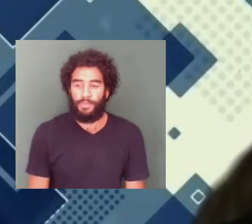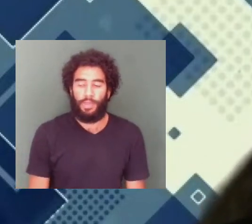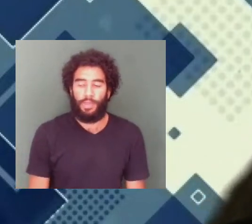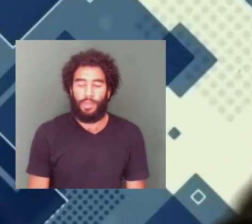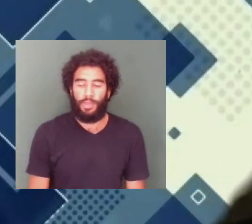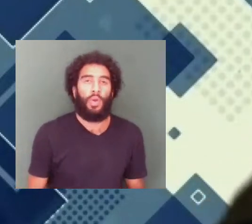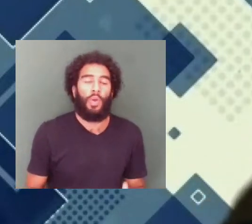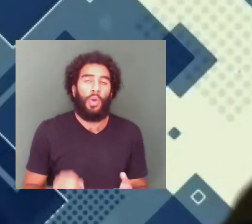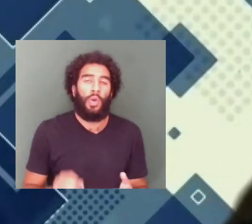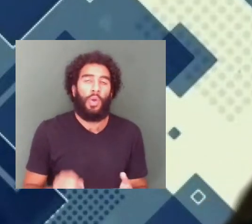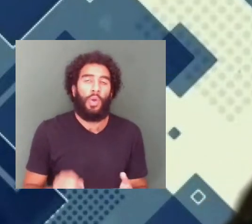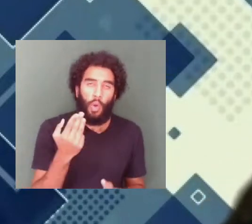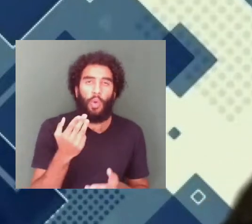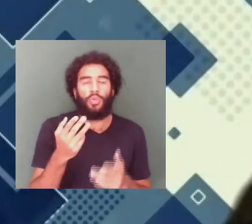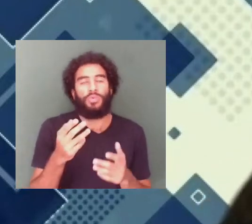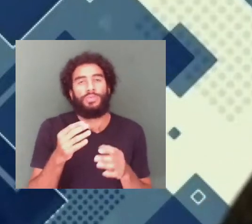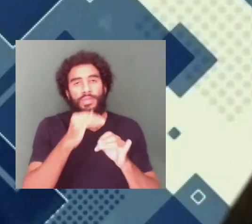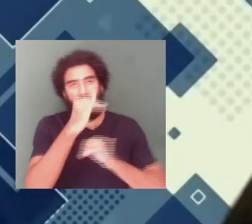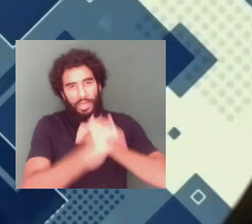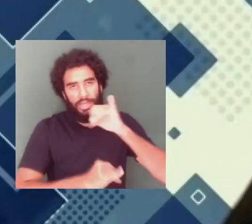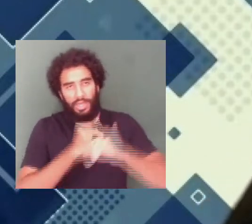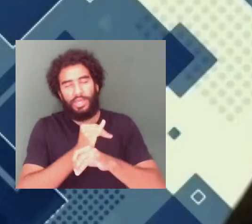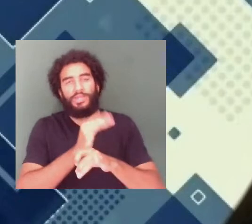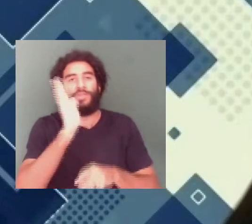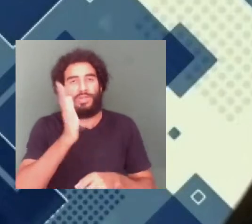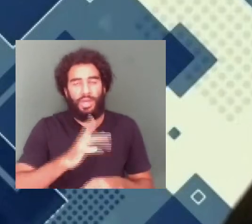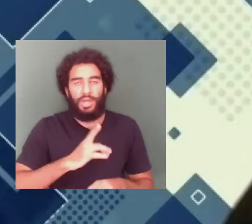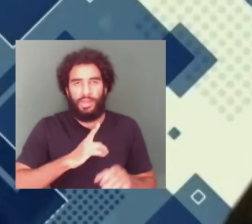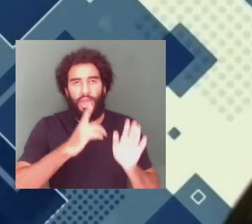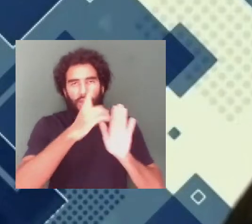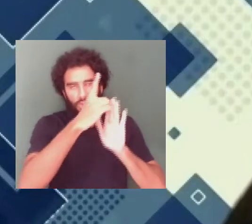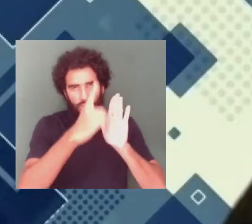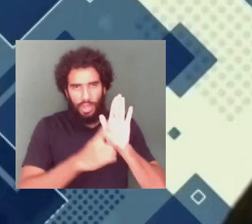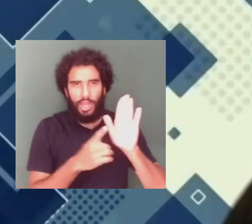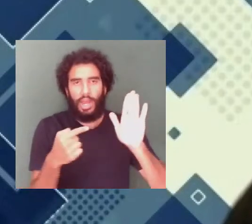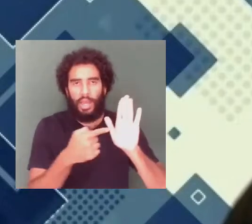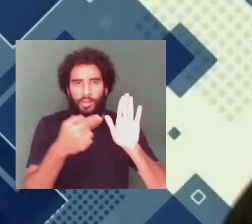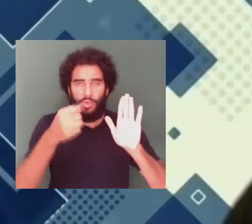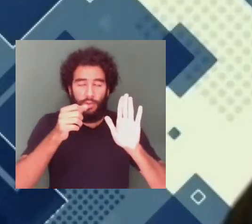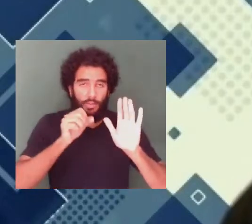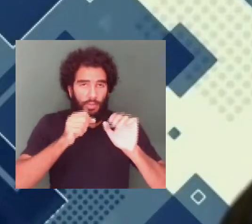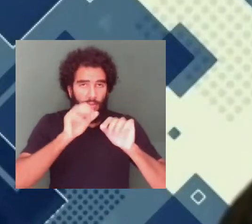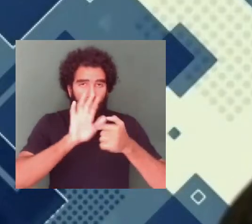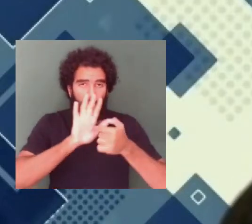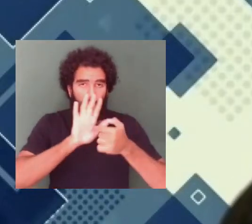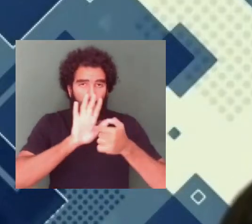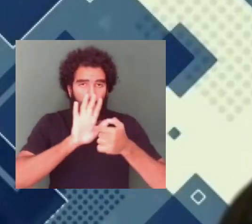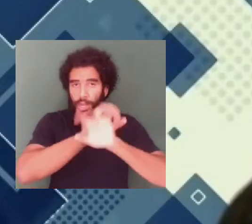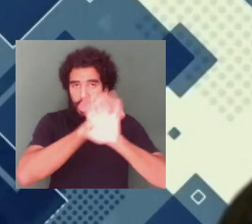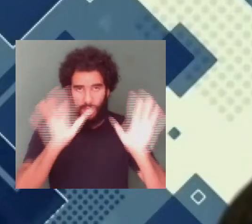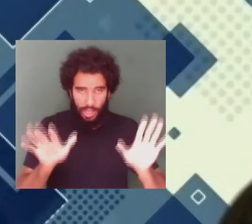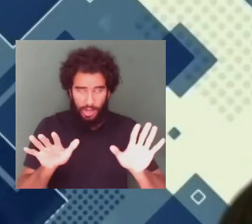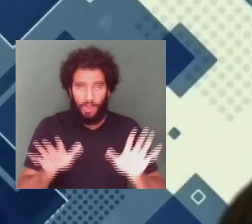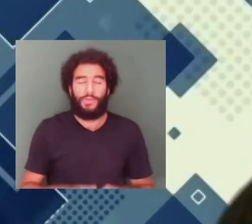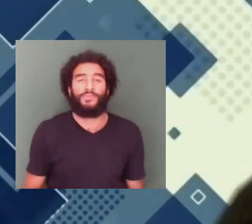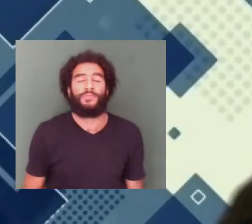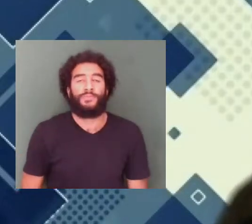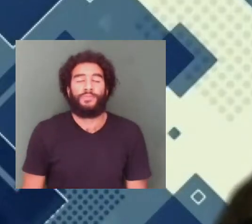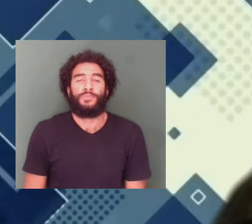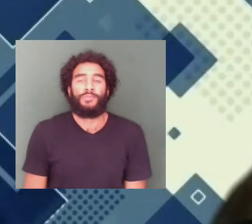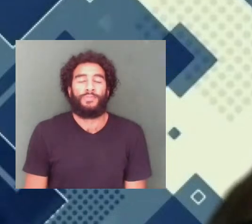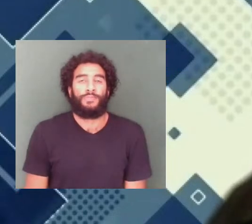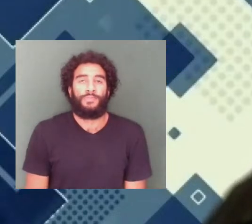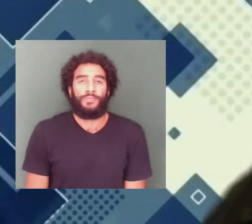in both in commercial stores and in e-commerce, we have this